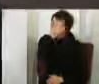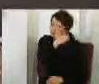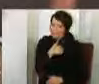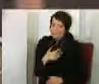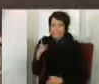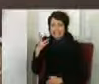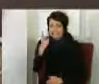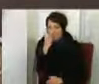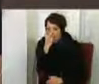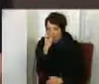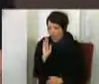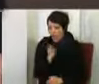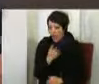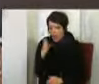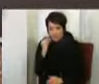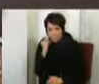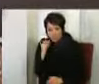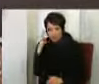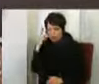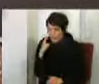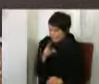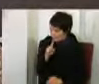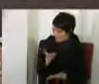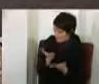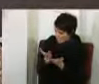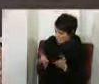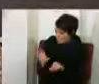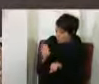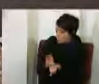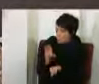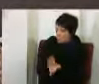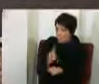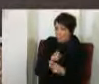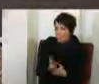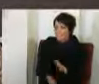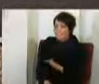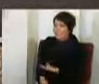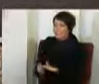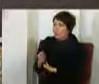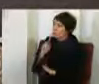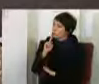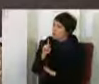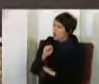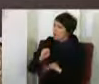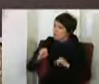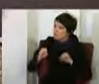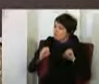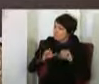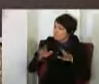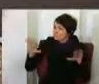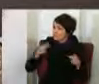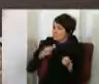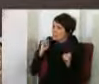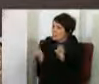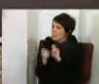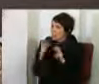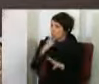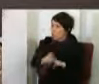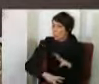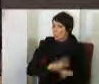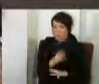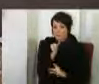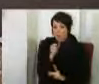our experience. Do you realize just being in this church this morning, you are changing the world. You're changing the world, not just for